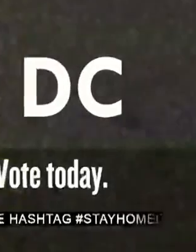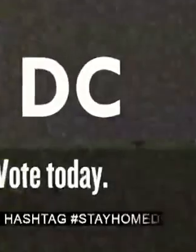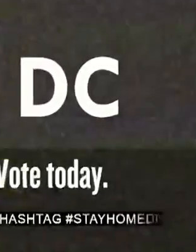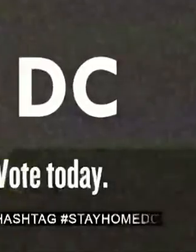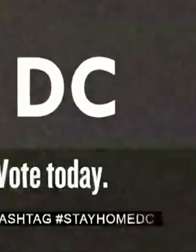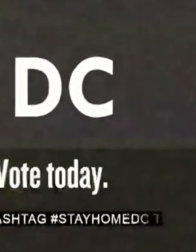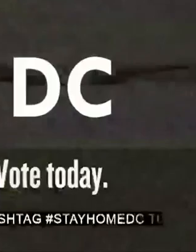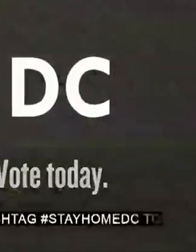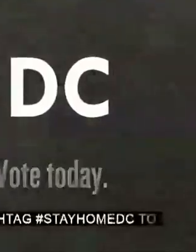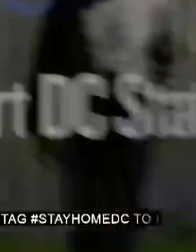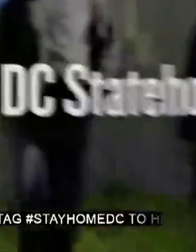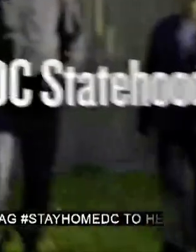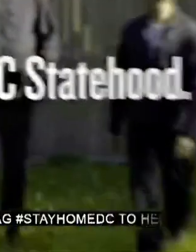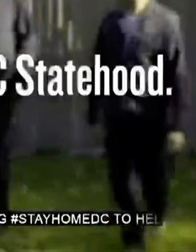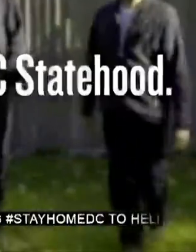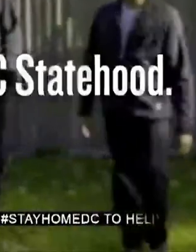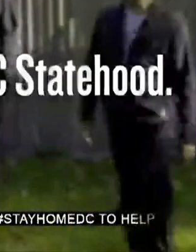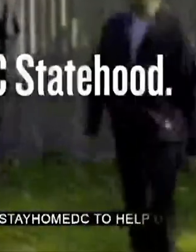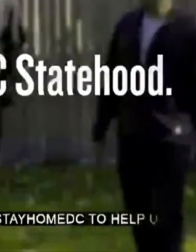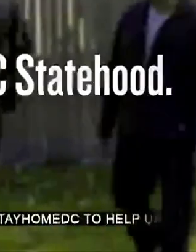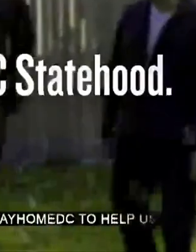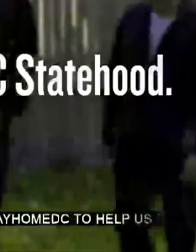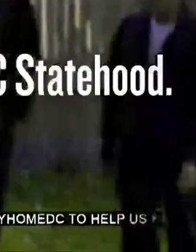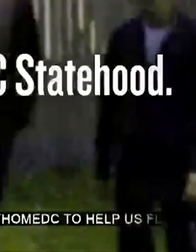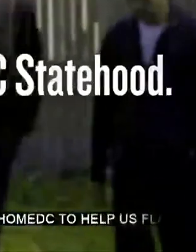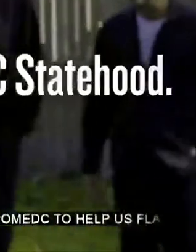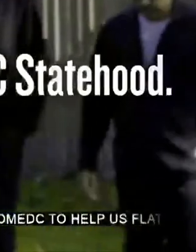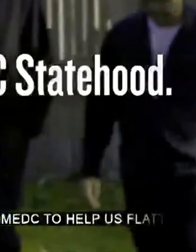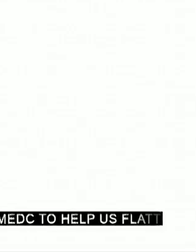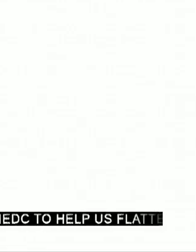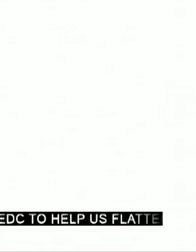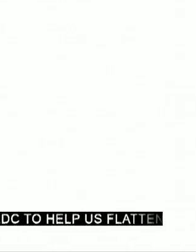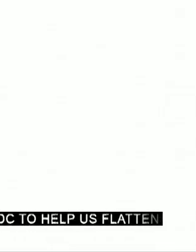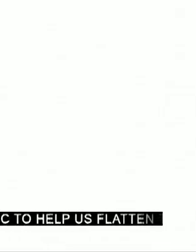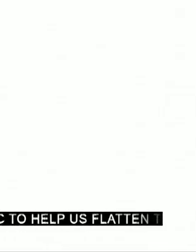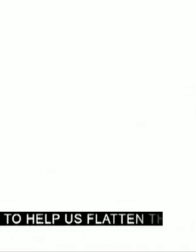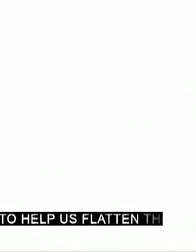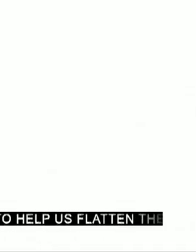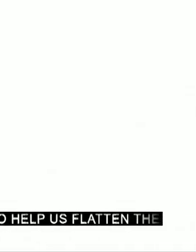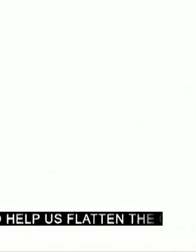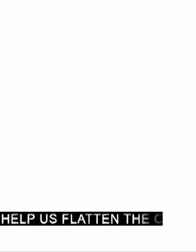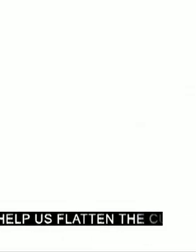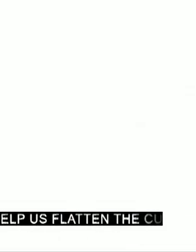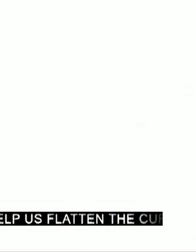taxation without representation. Join D.C. Vote today.